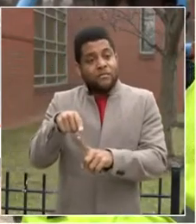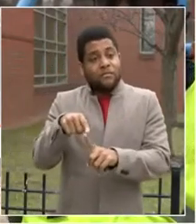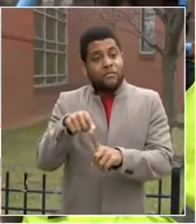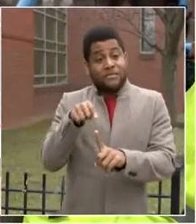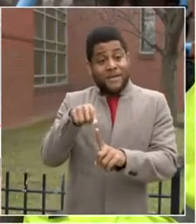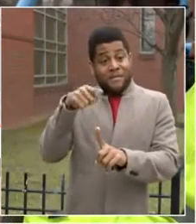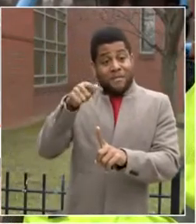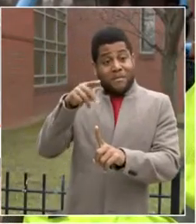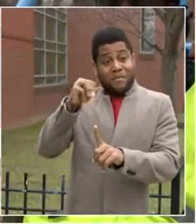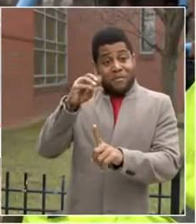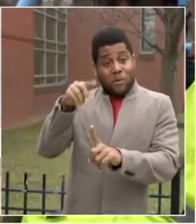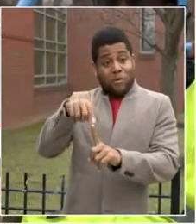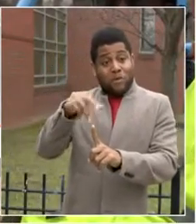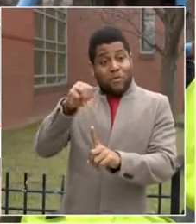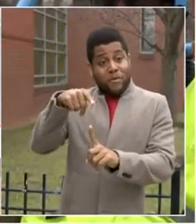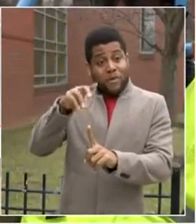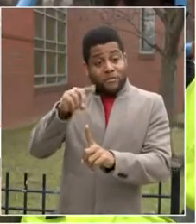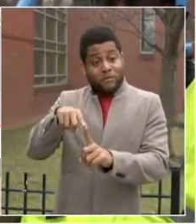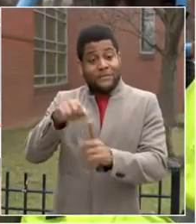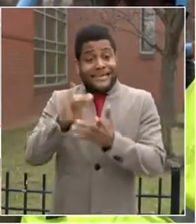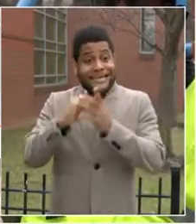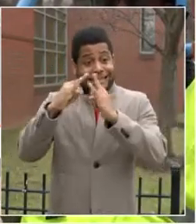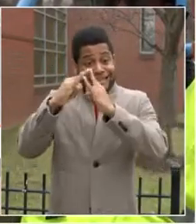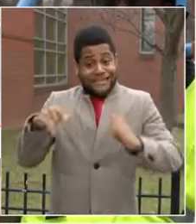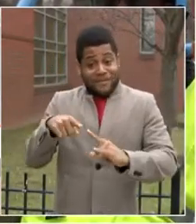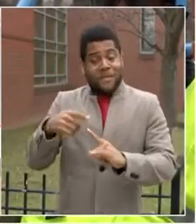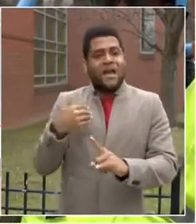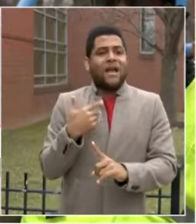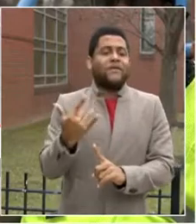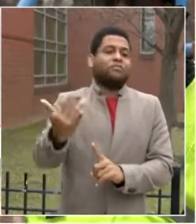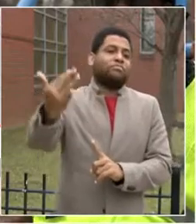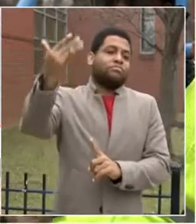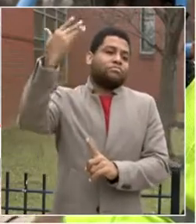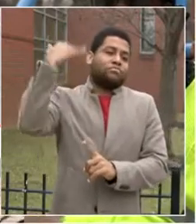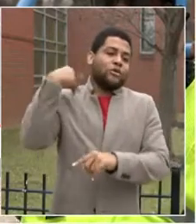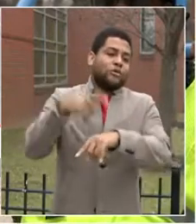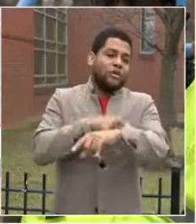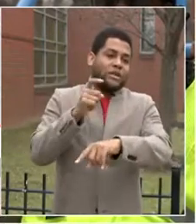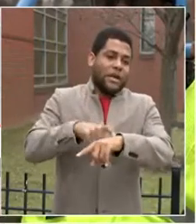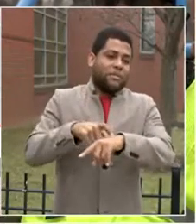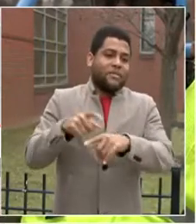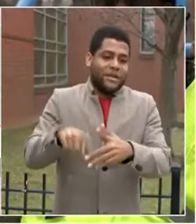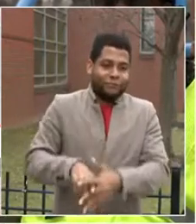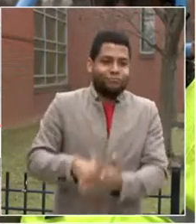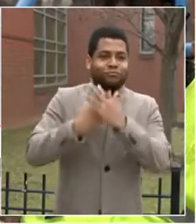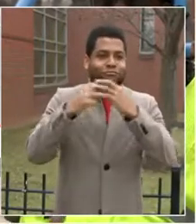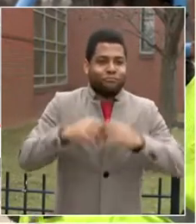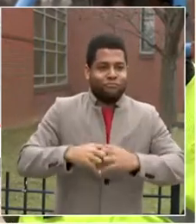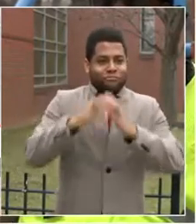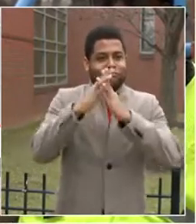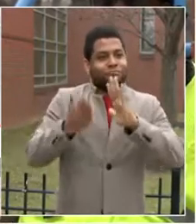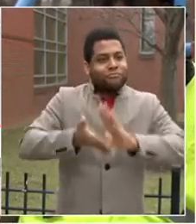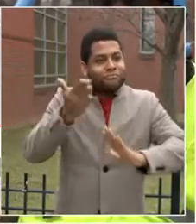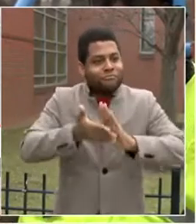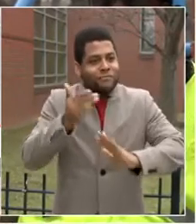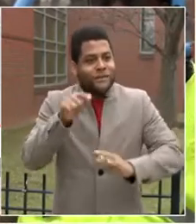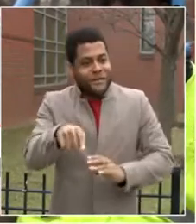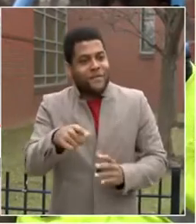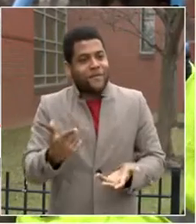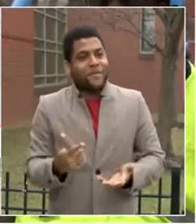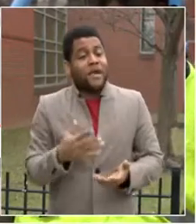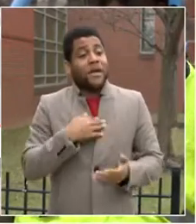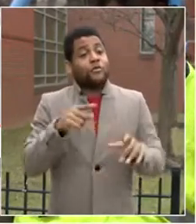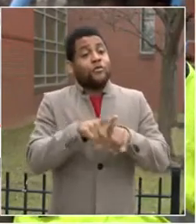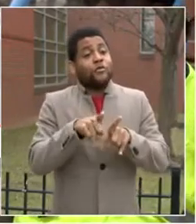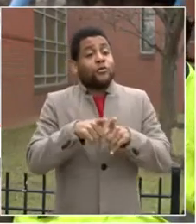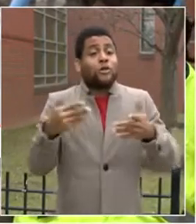extent that we haven't since maybe the 80s or 90s. In addition, we'll be able to start new sports for our youth and our young adults